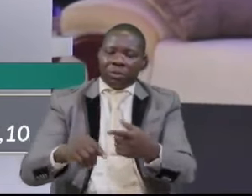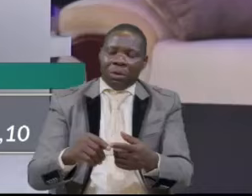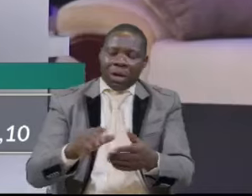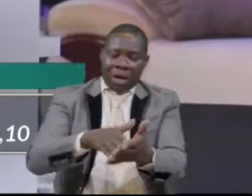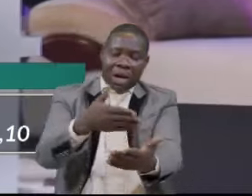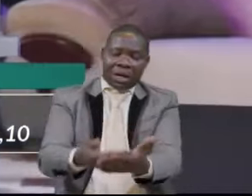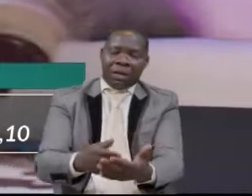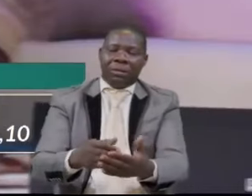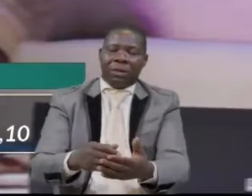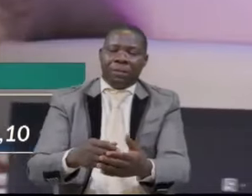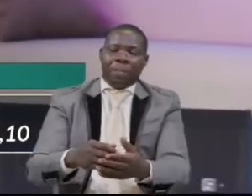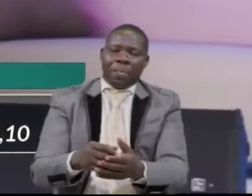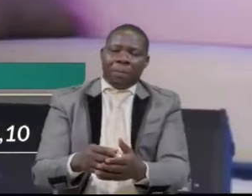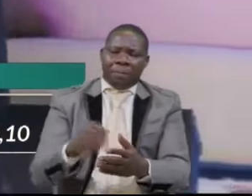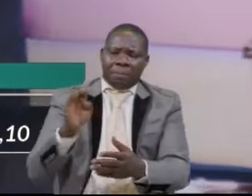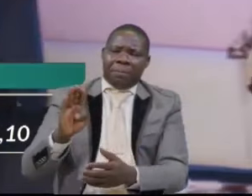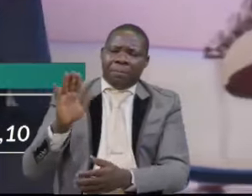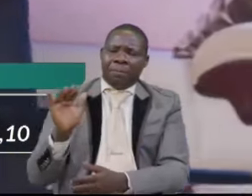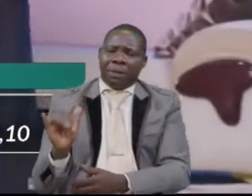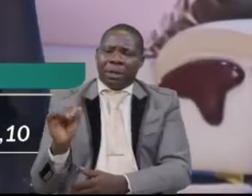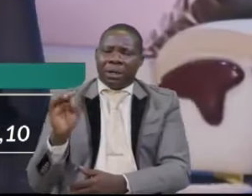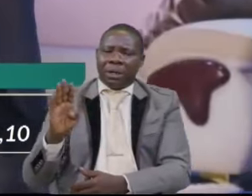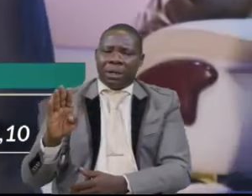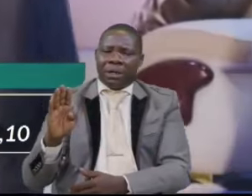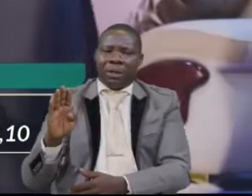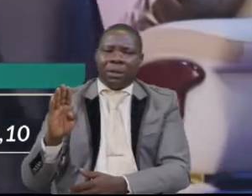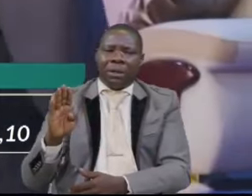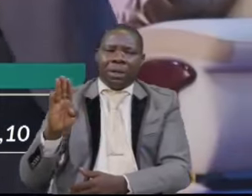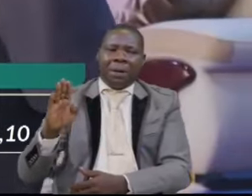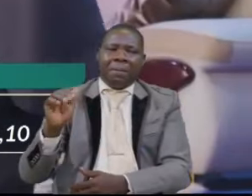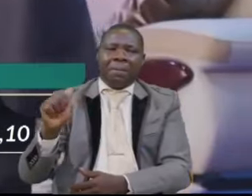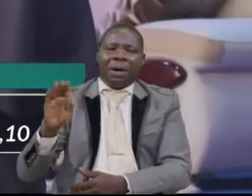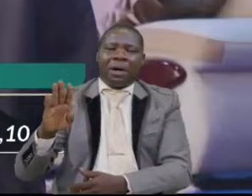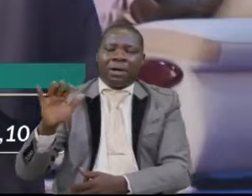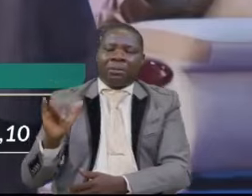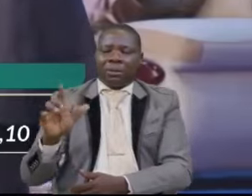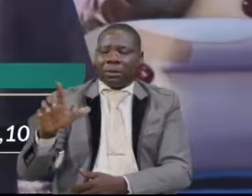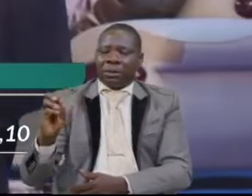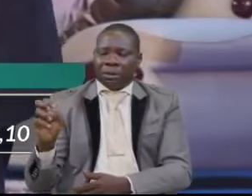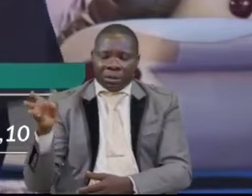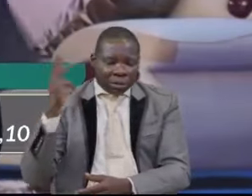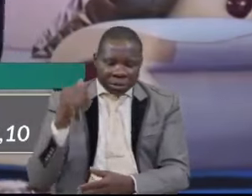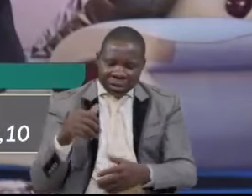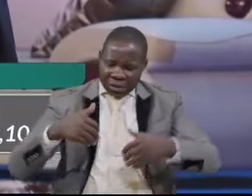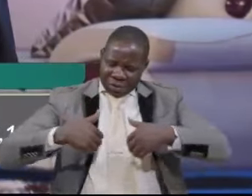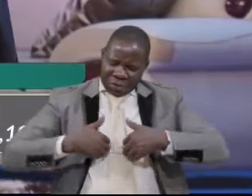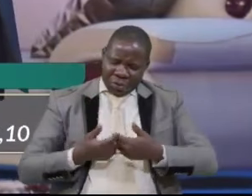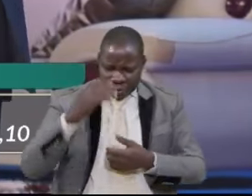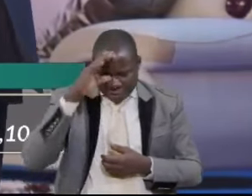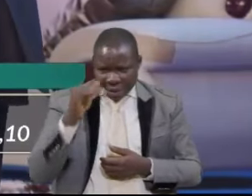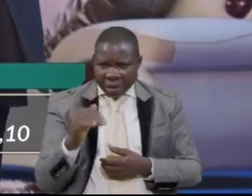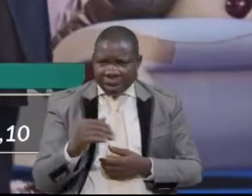Now, in the Babylonian captivity, the people had spent 70 years, and Daniel